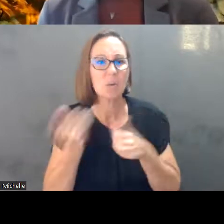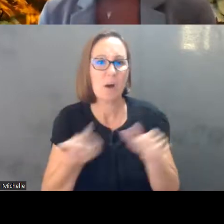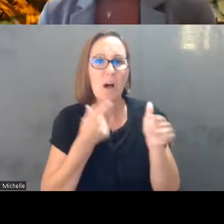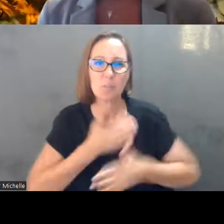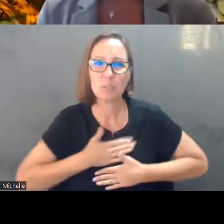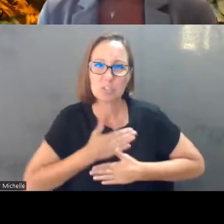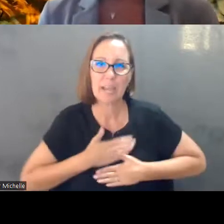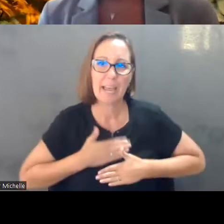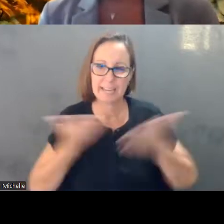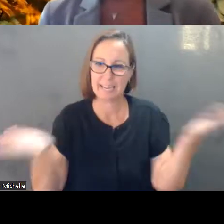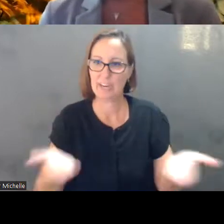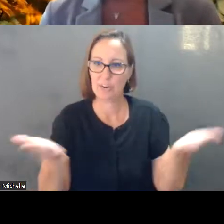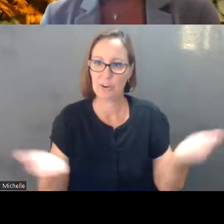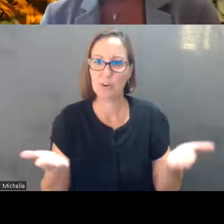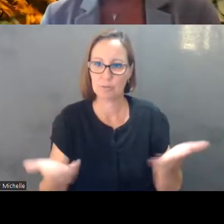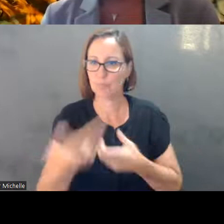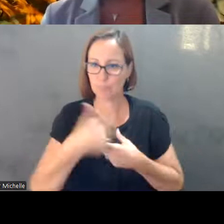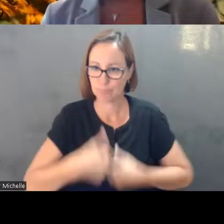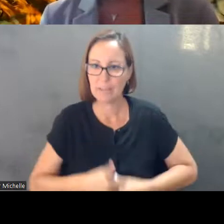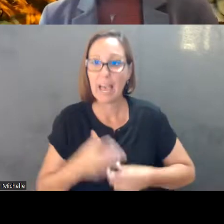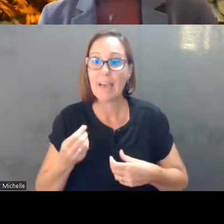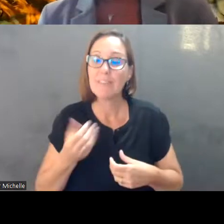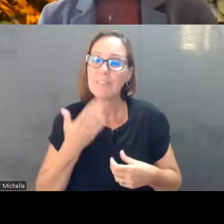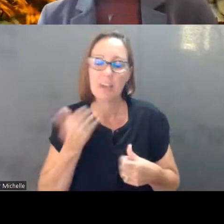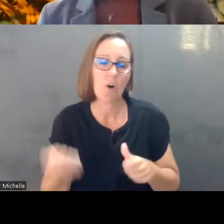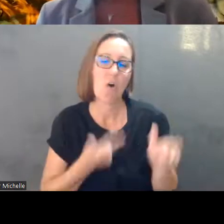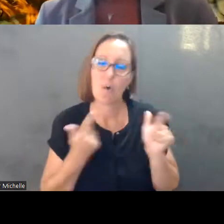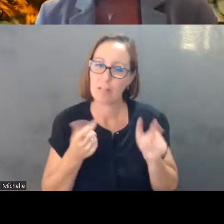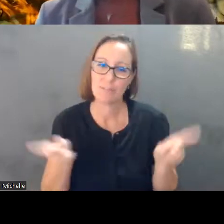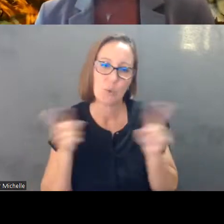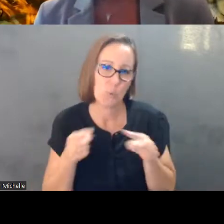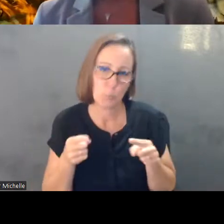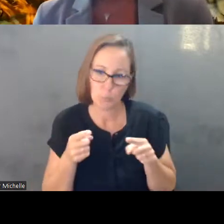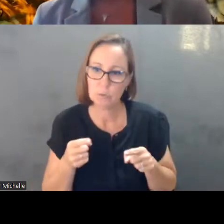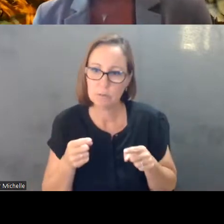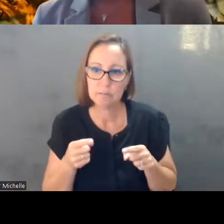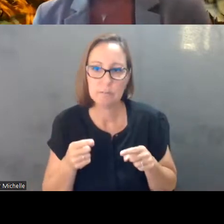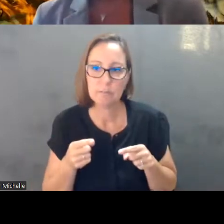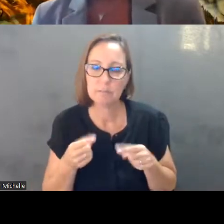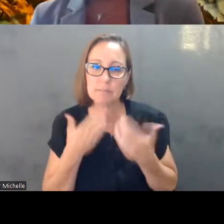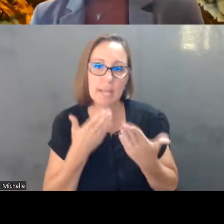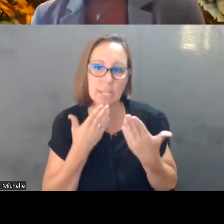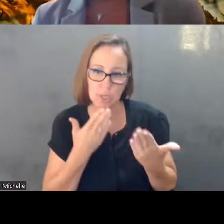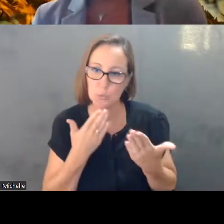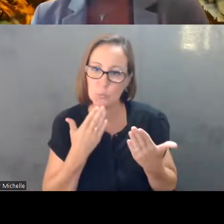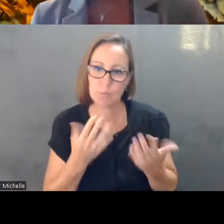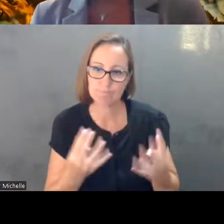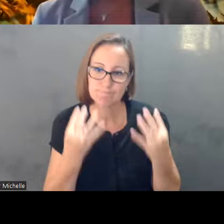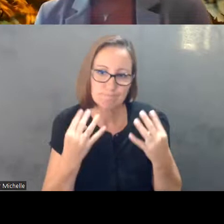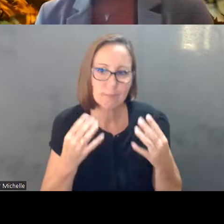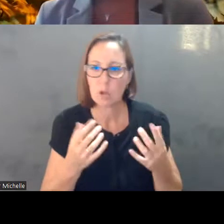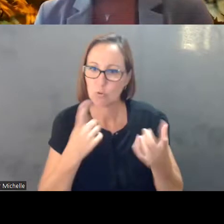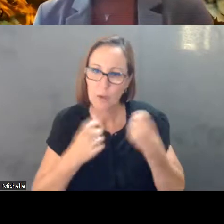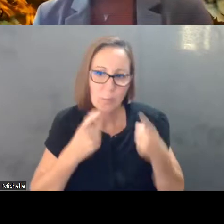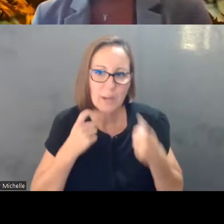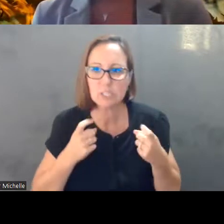here. And I want to thank the attendees today. Really appreciate all of the great questions,